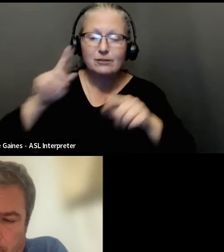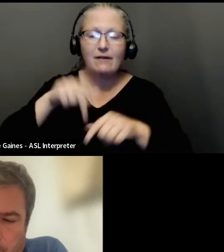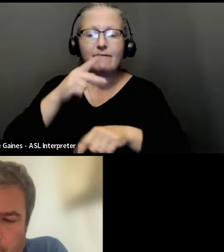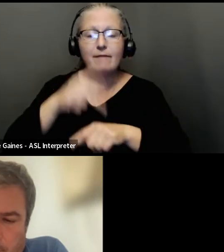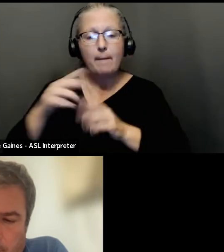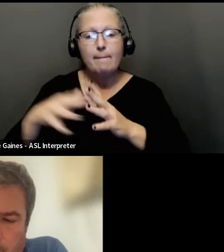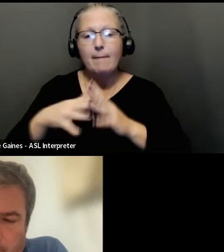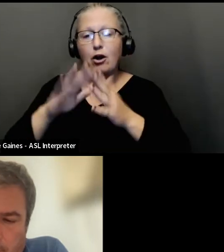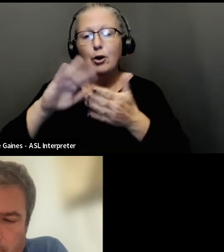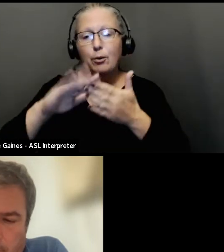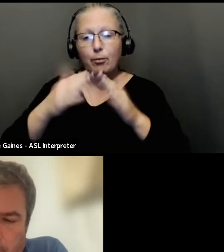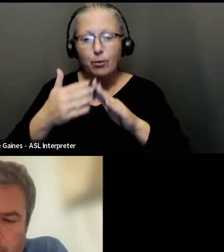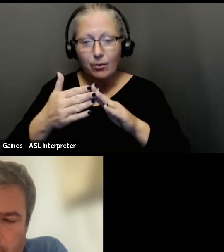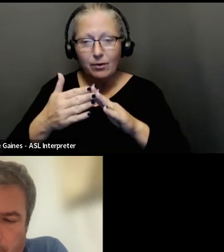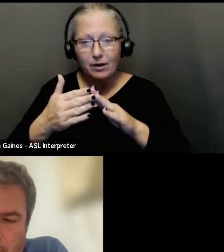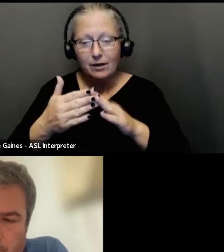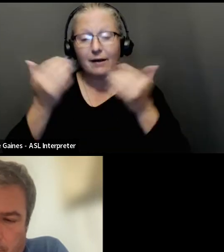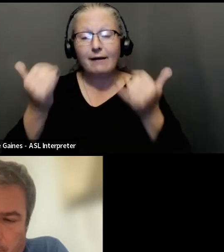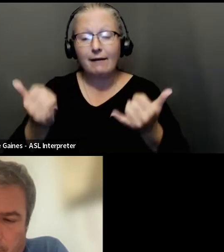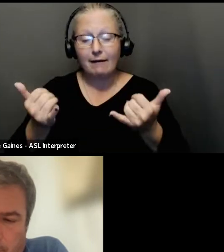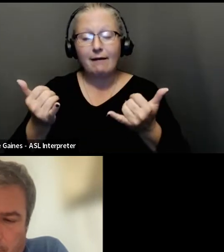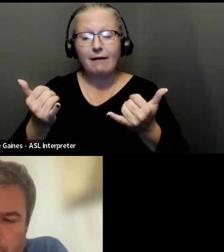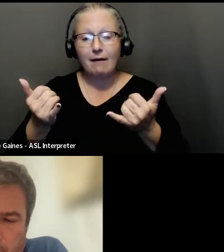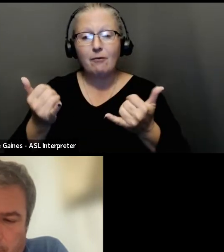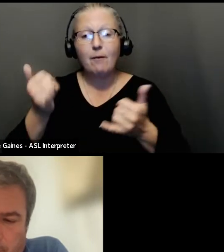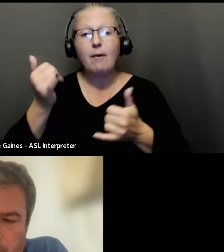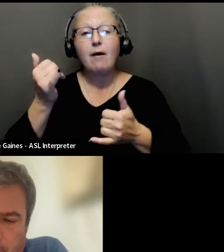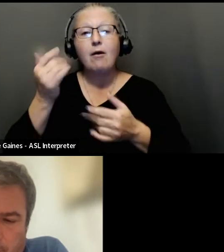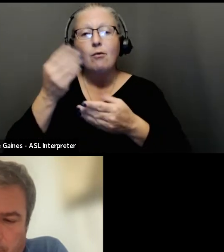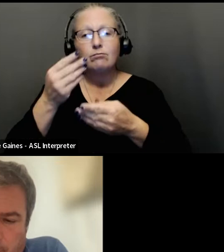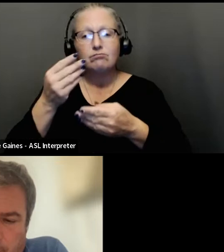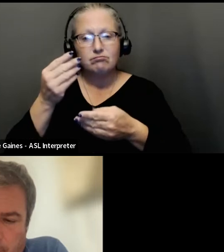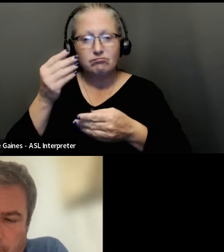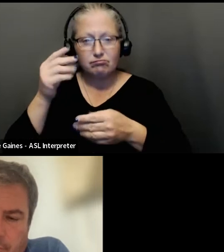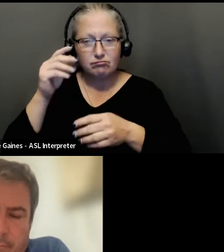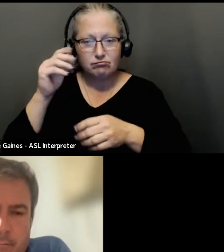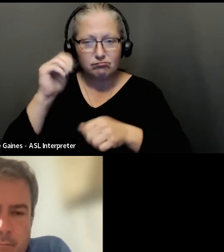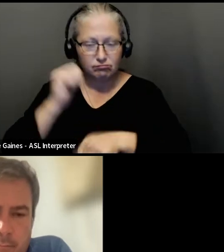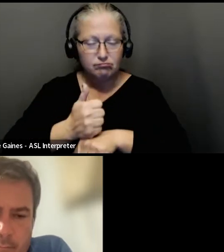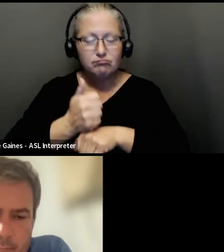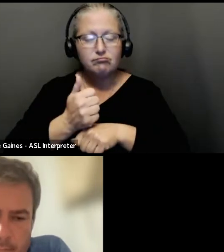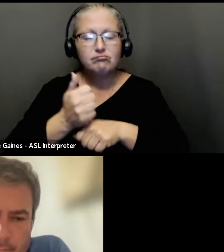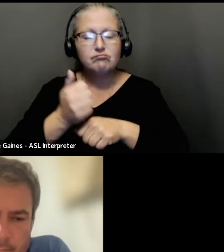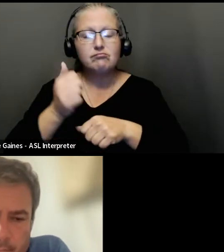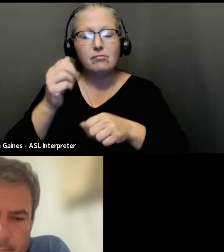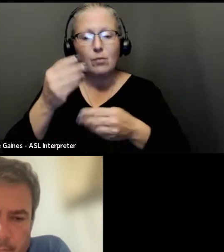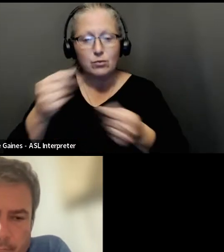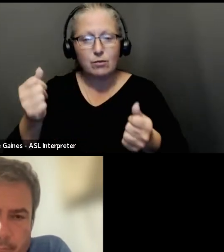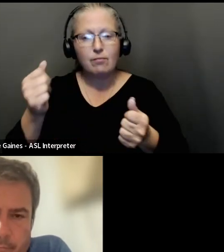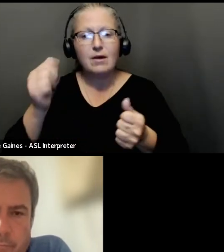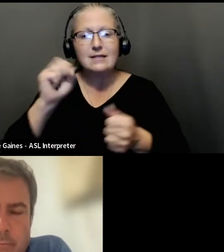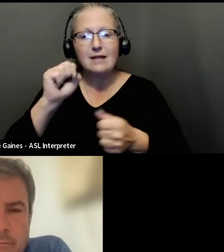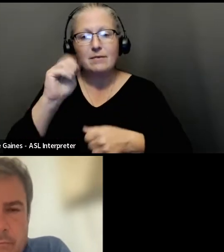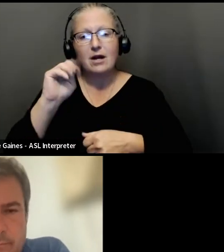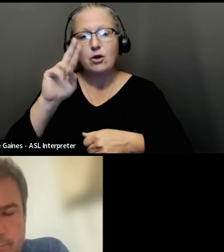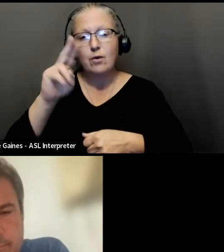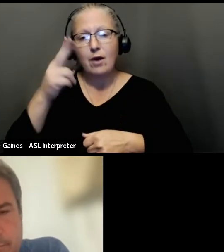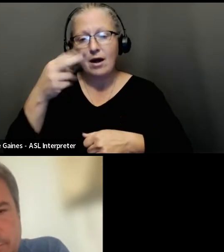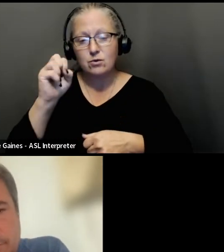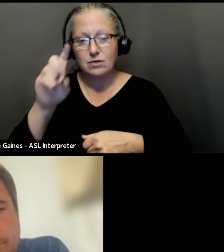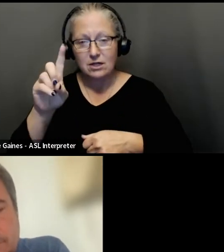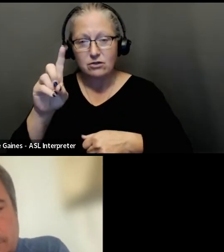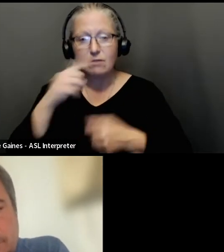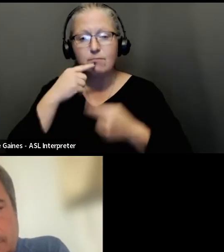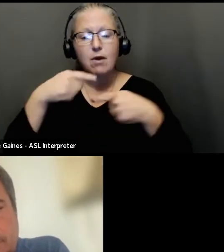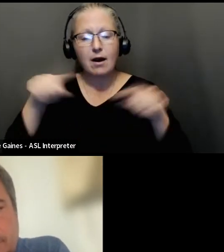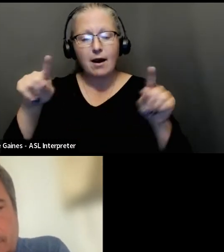American community. And now, therefore, be it resolved that the San Mateo Union High School District hereby proclaims